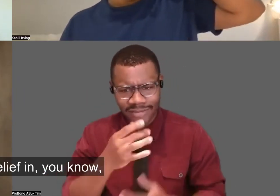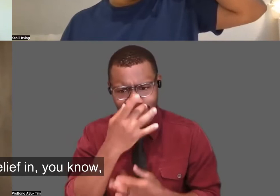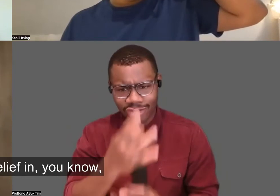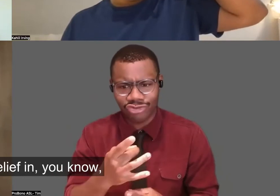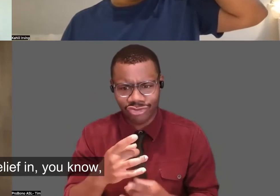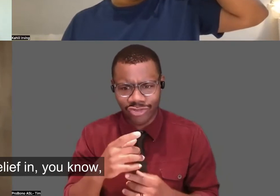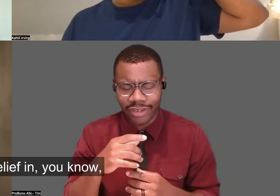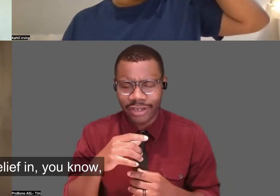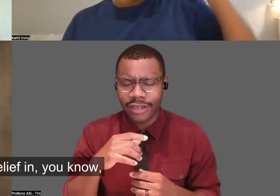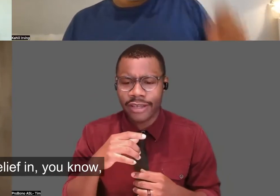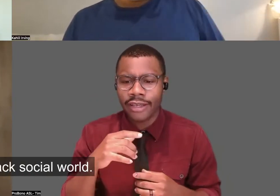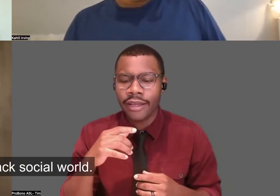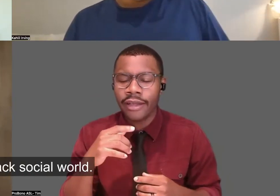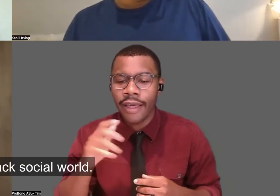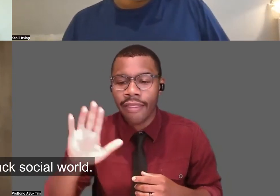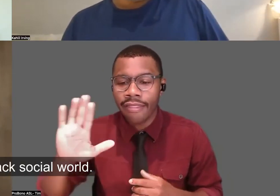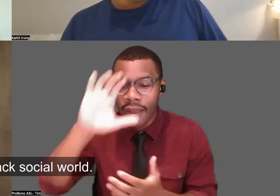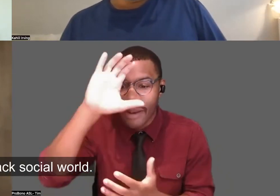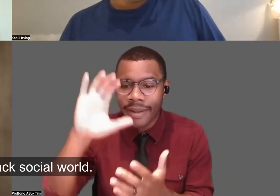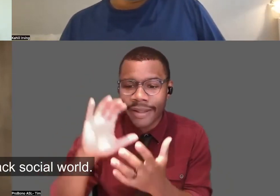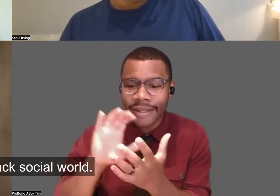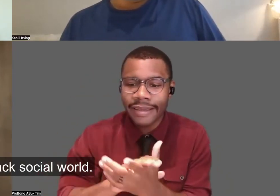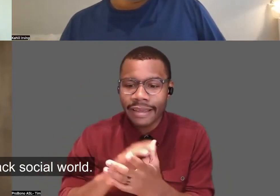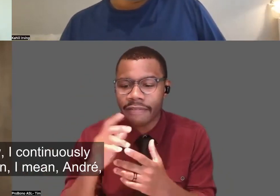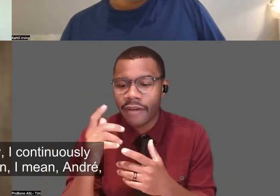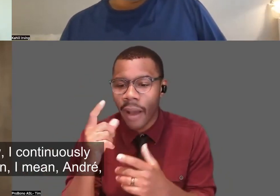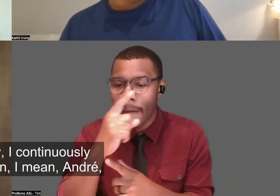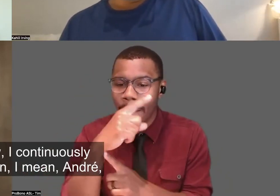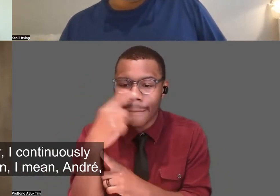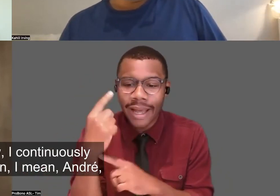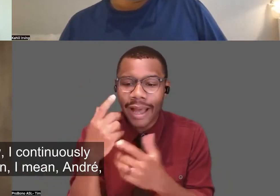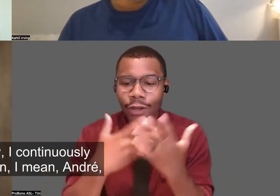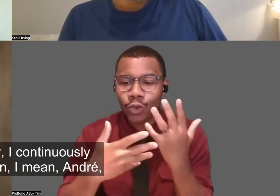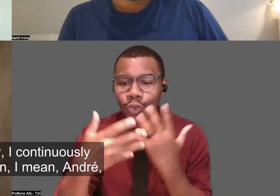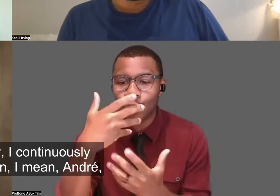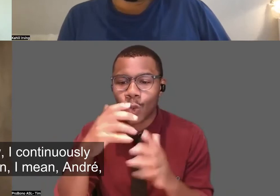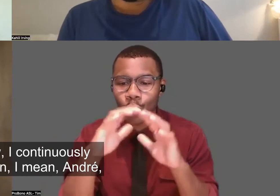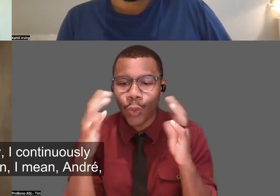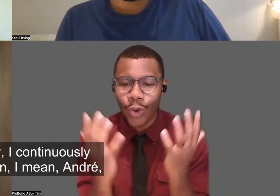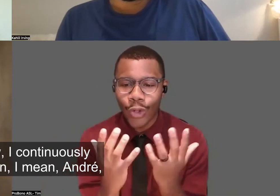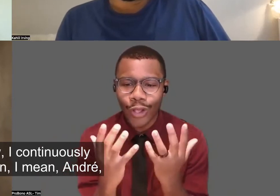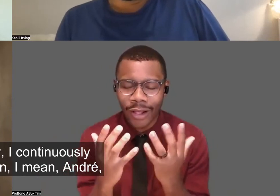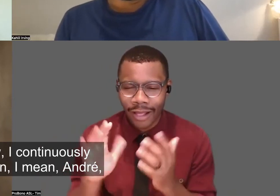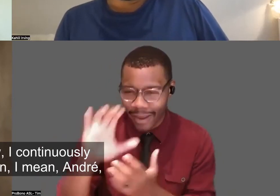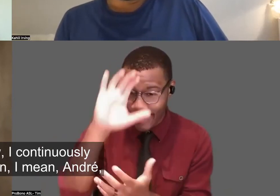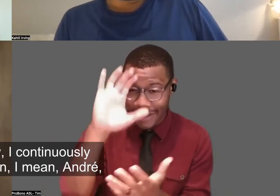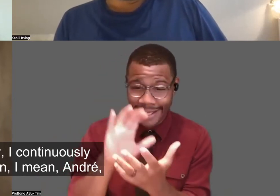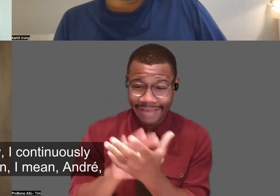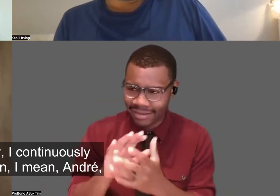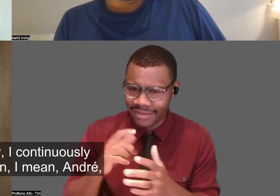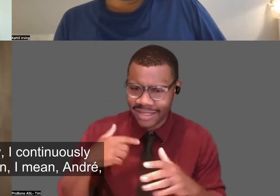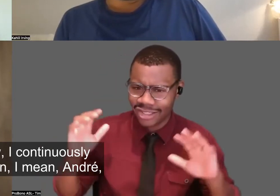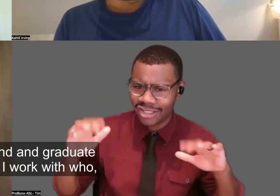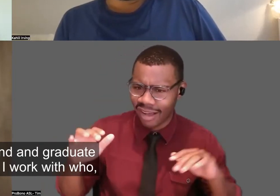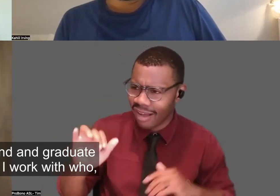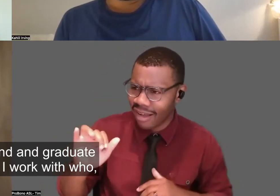in the sort of Black social world. I'm continuously shocked when,